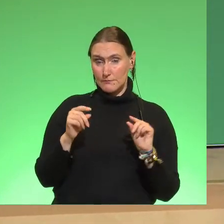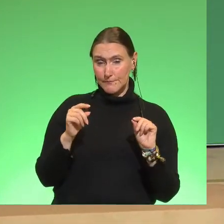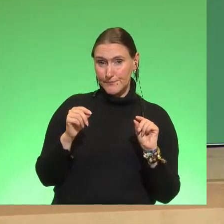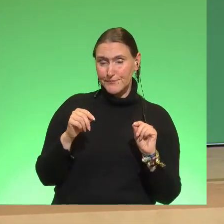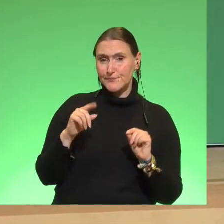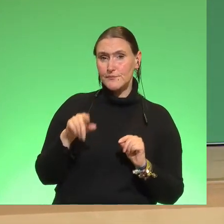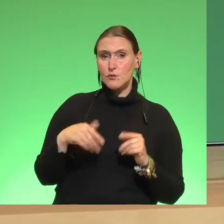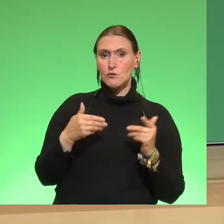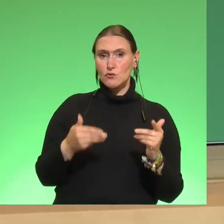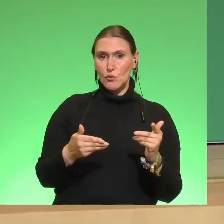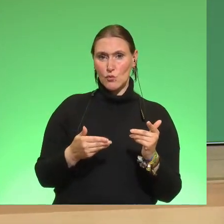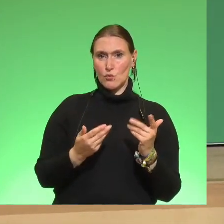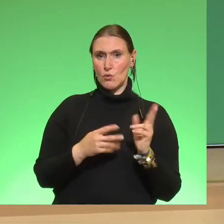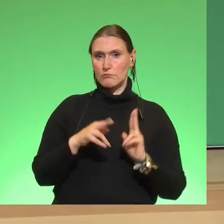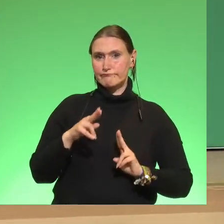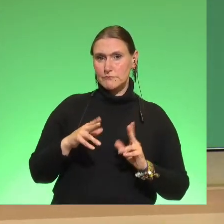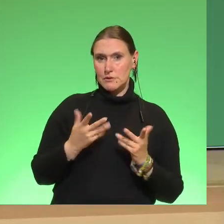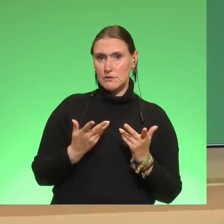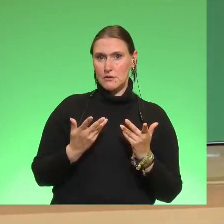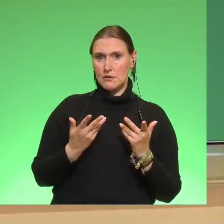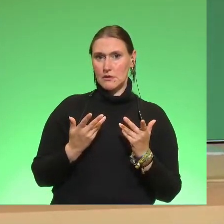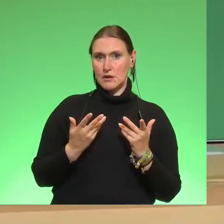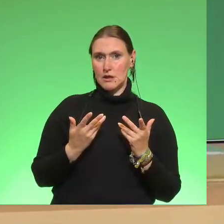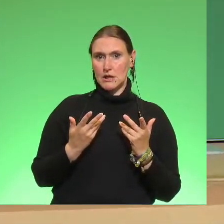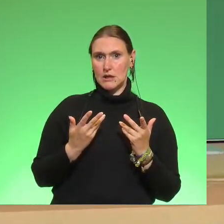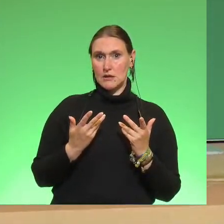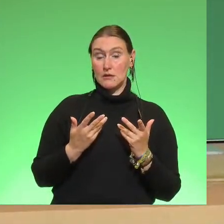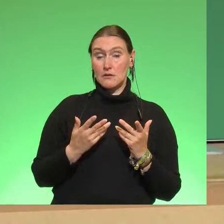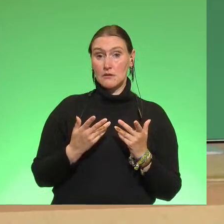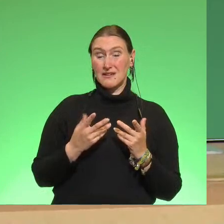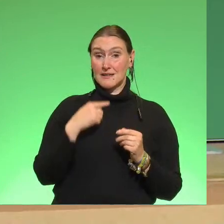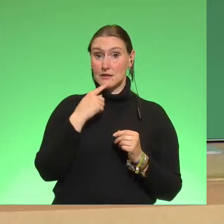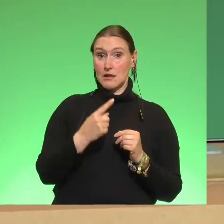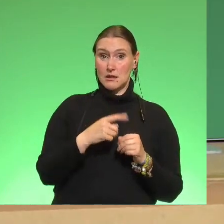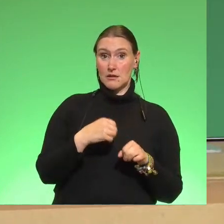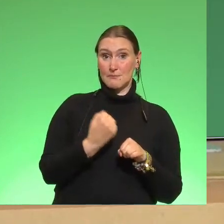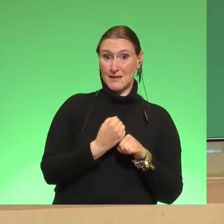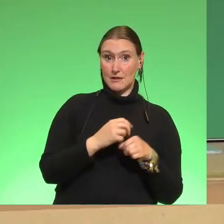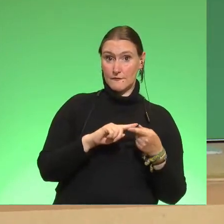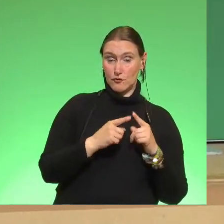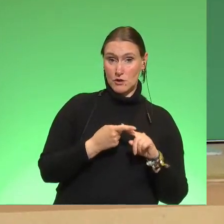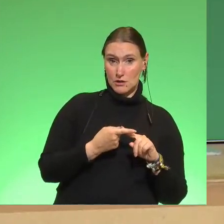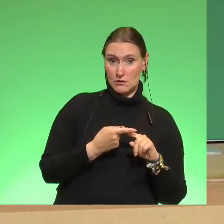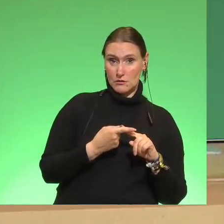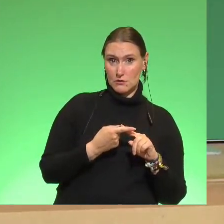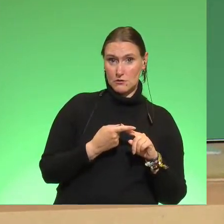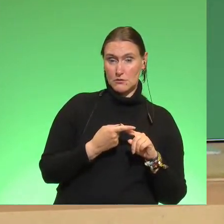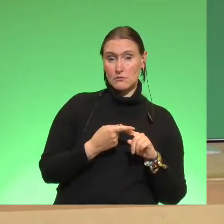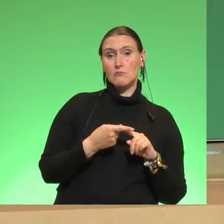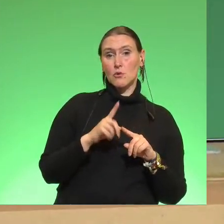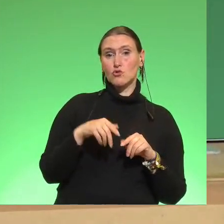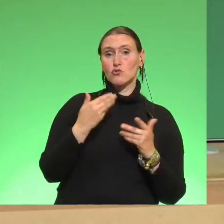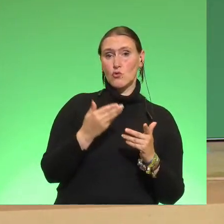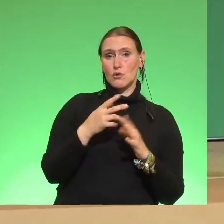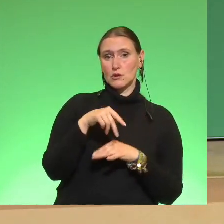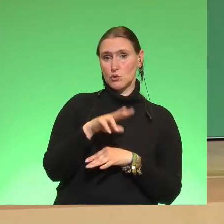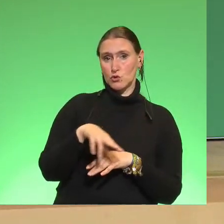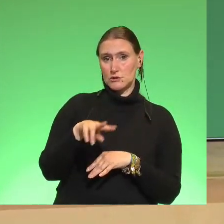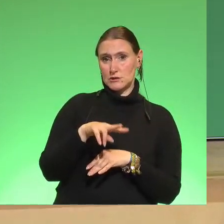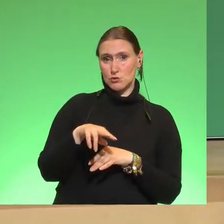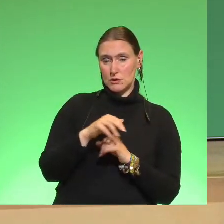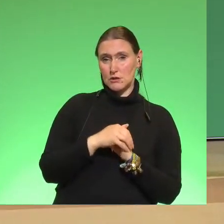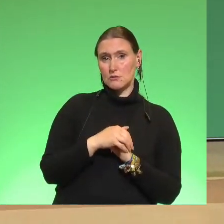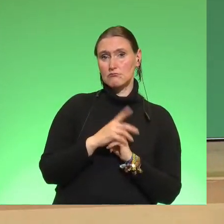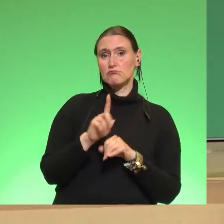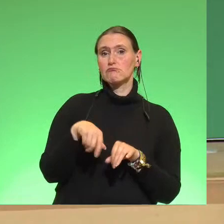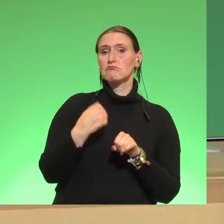sovereign existence in a vacuum. Make friends can also mean considering or indeed making artworks